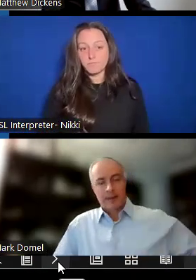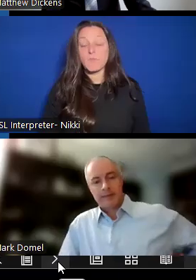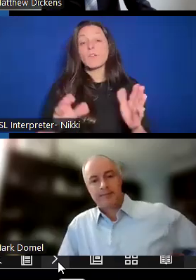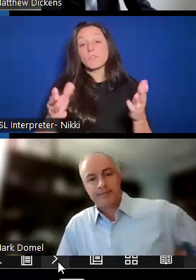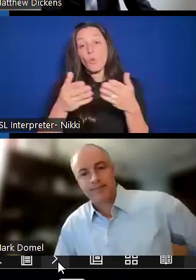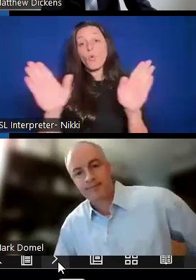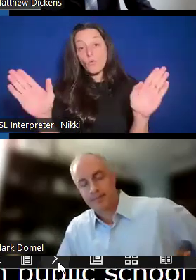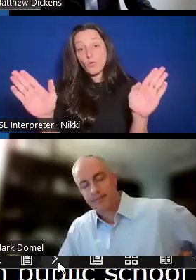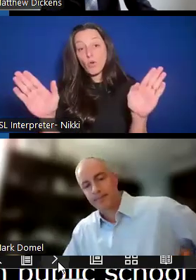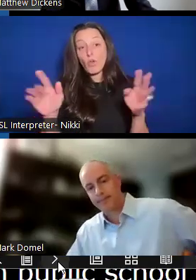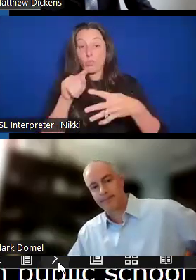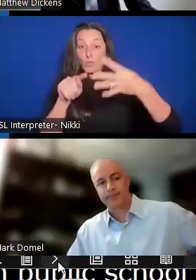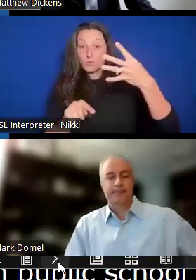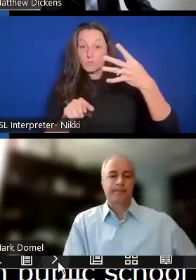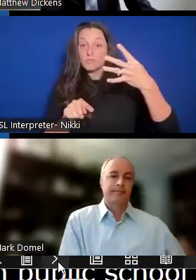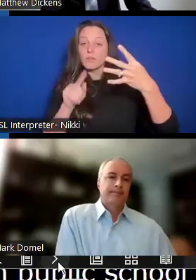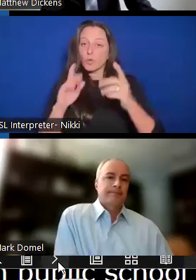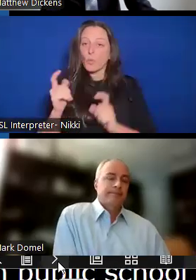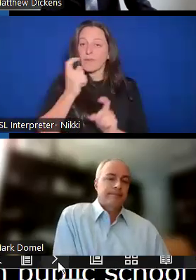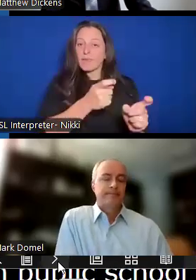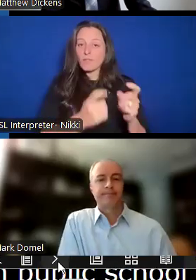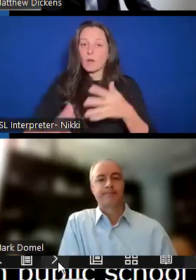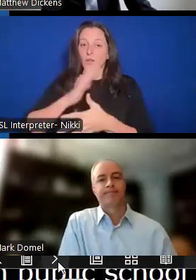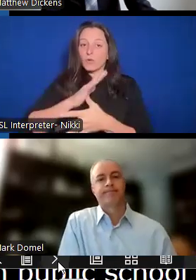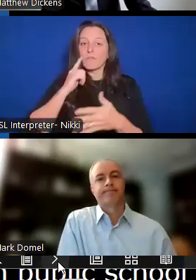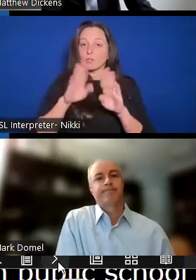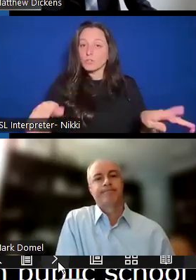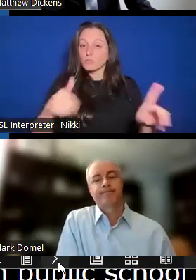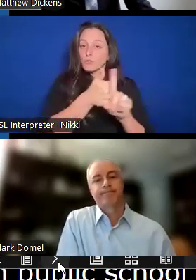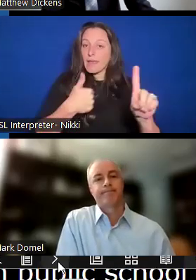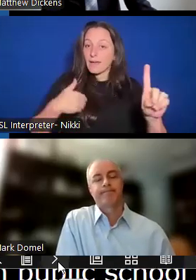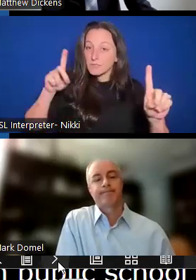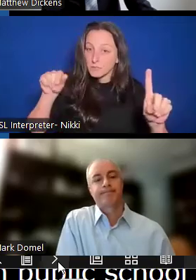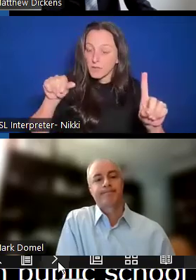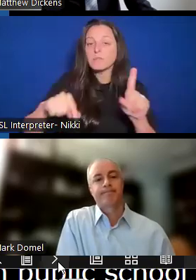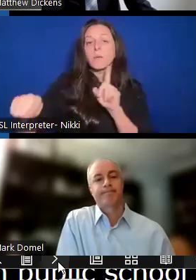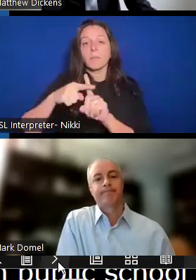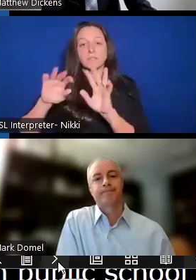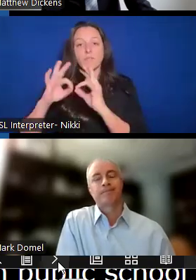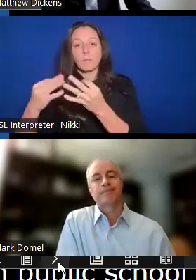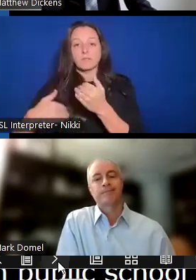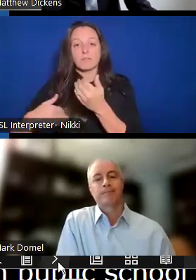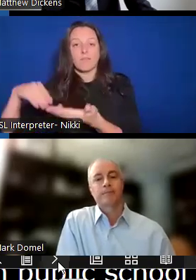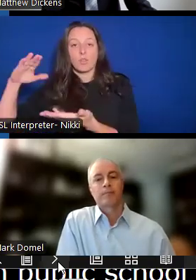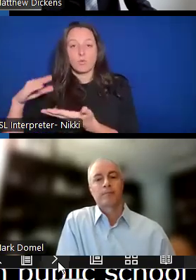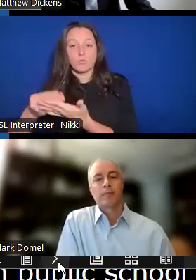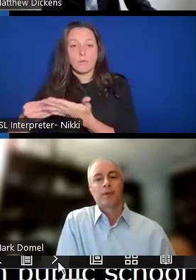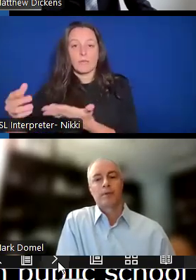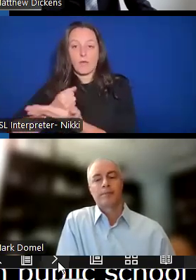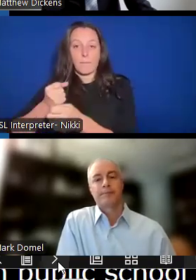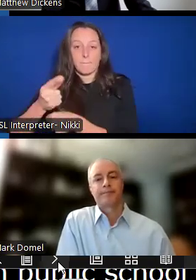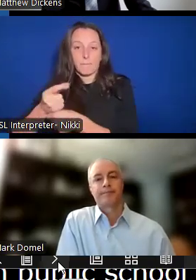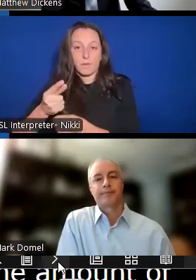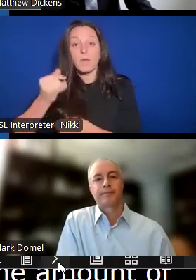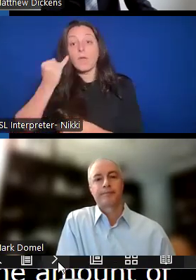Overall, these tiers are given priority to children with disabilities and with lower income families. If interest exceeds